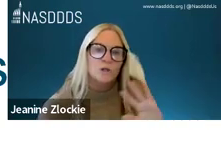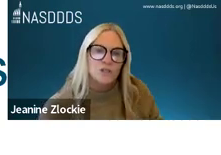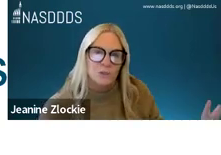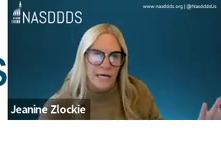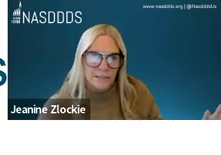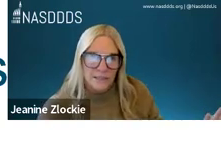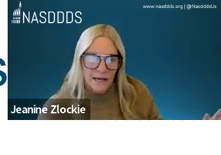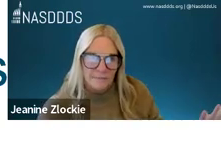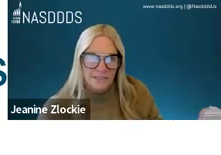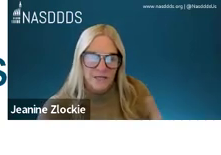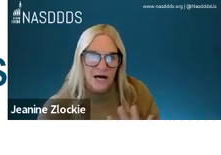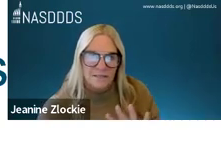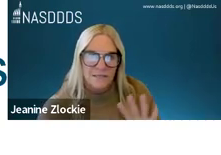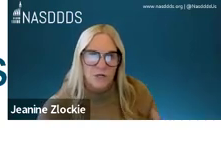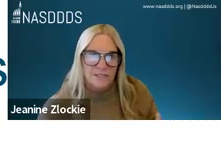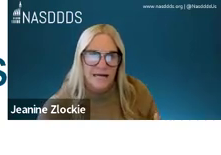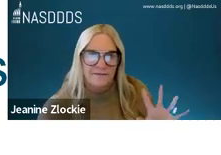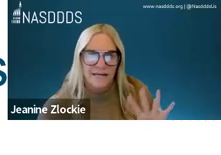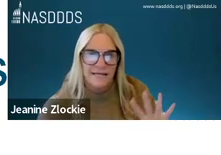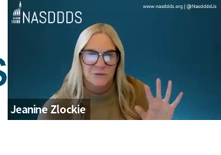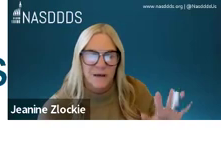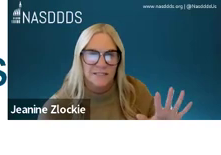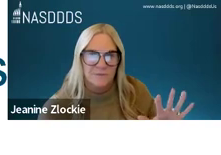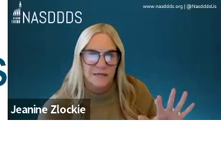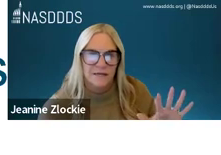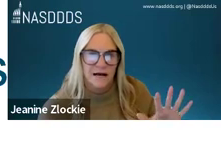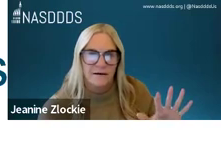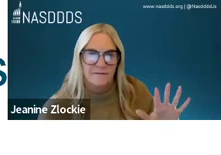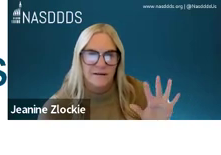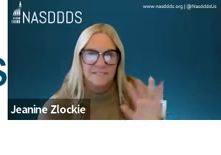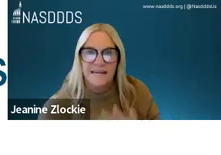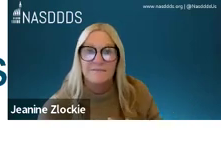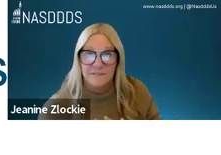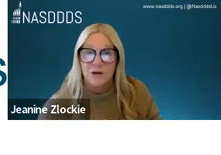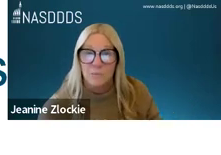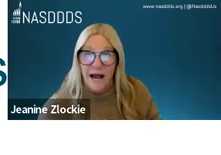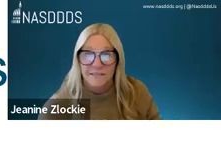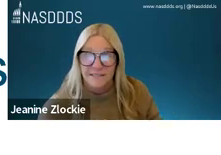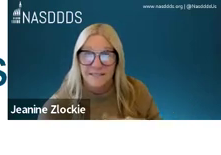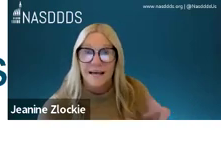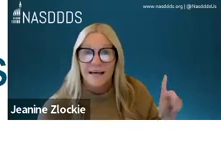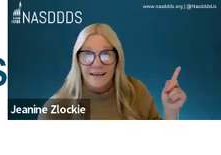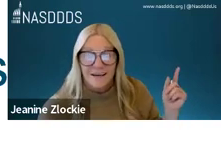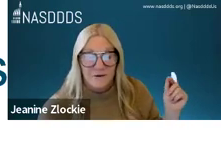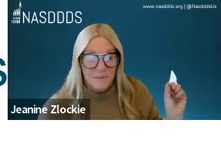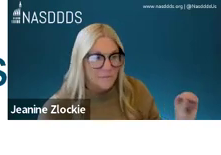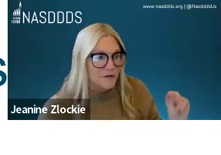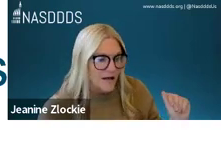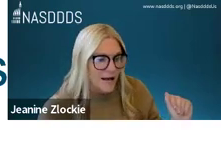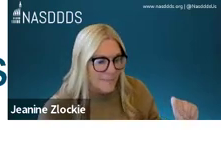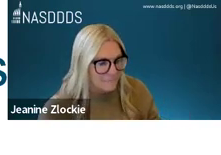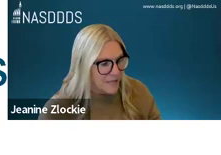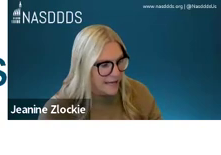a whole unit that talks and looks at the financial management of state fiscal practices.